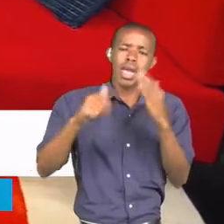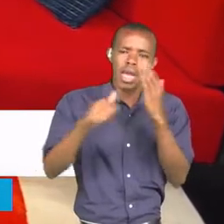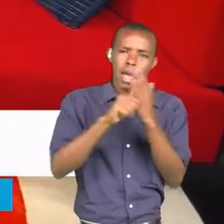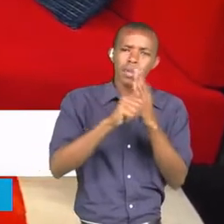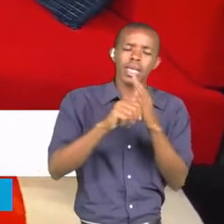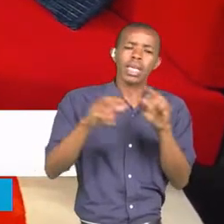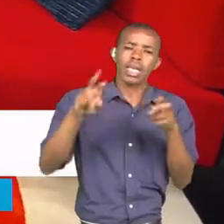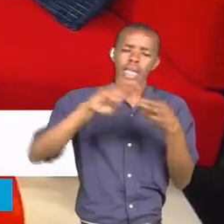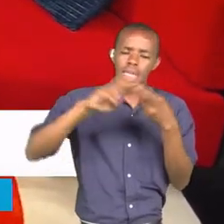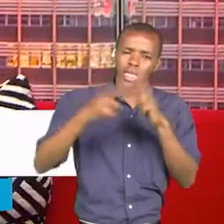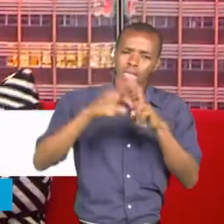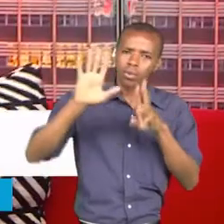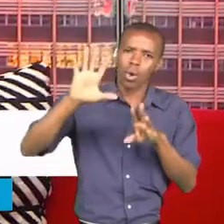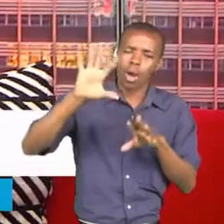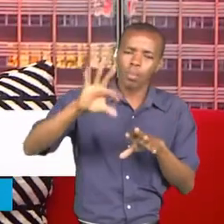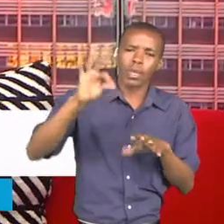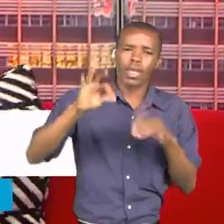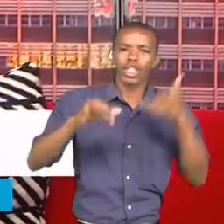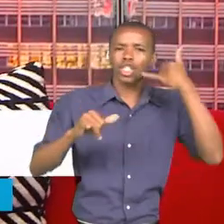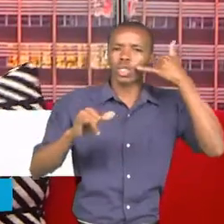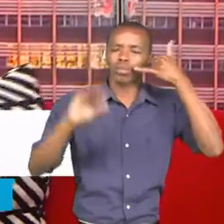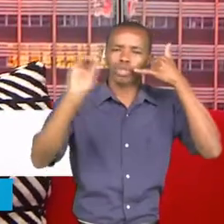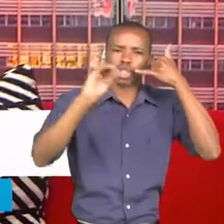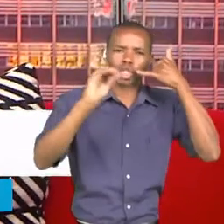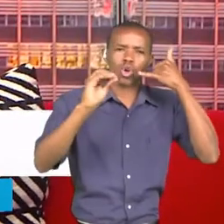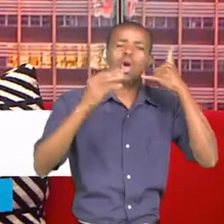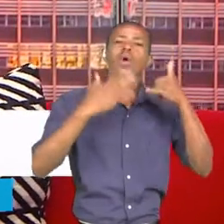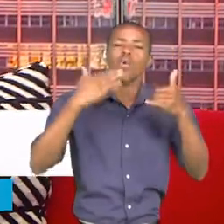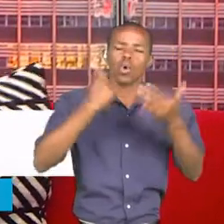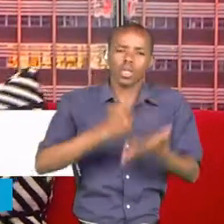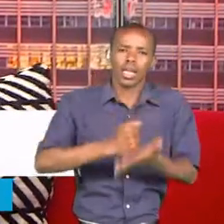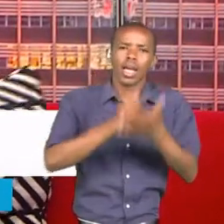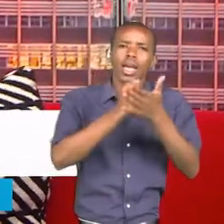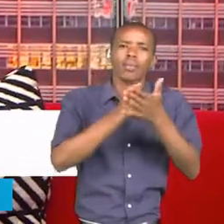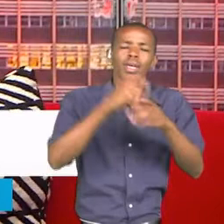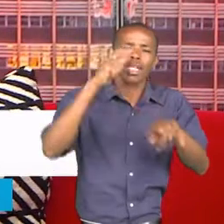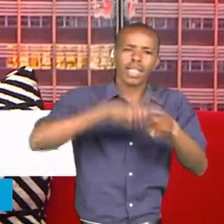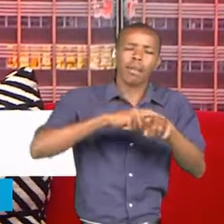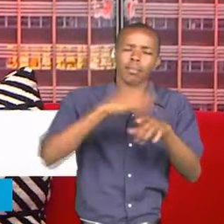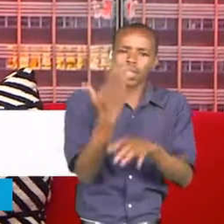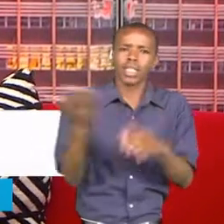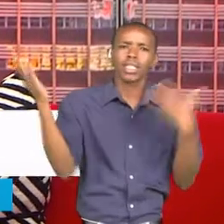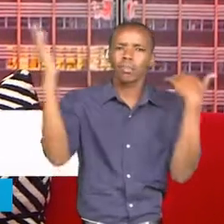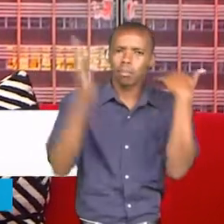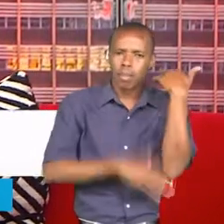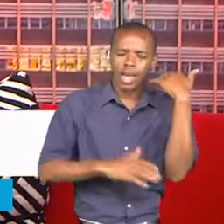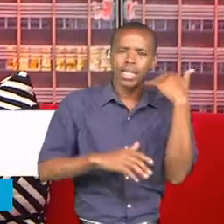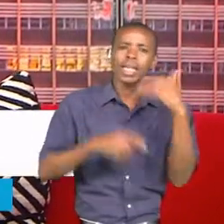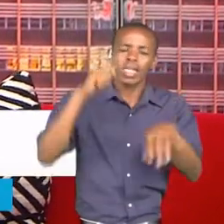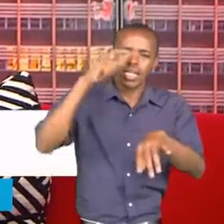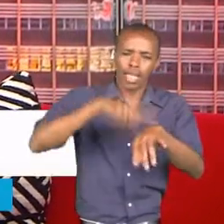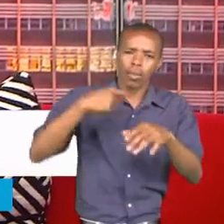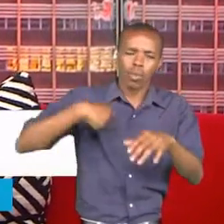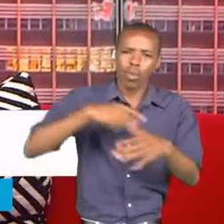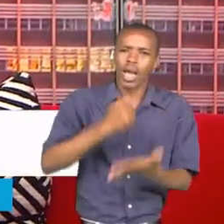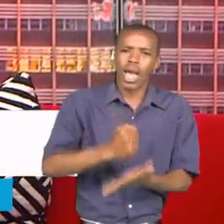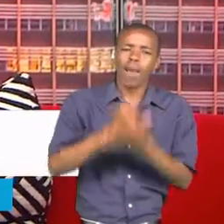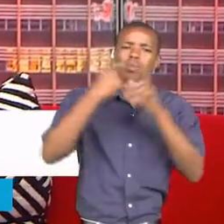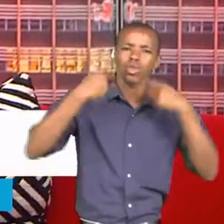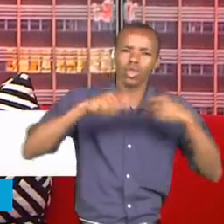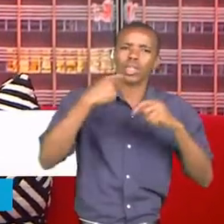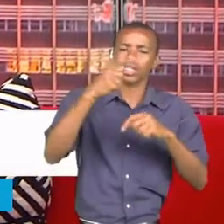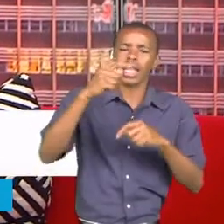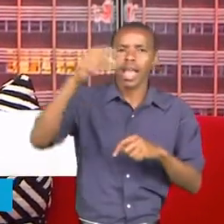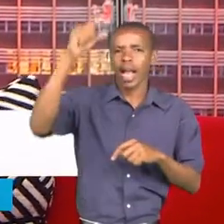your relatives, you don't pick their calls. Mm-hmm. And then we only want to help when things are bad. Yeah. And even when we are helping, we try and say, oh, but